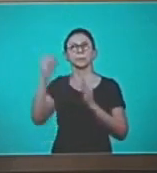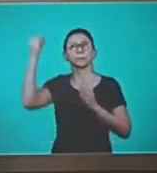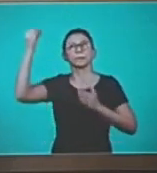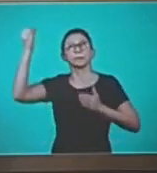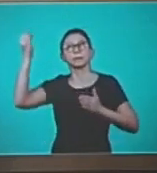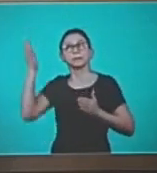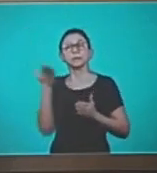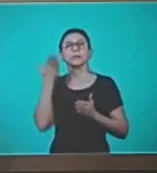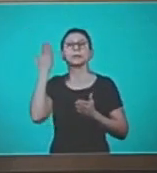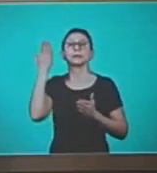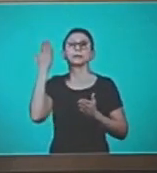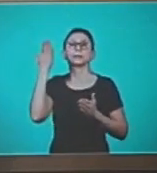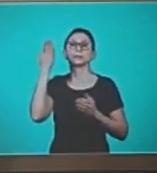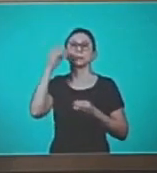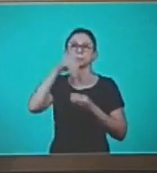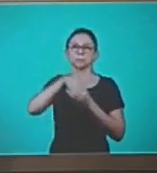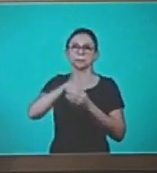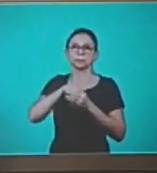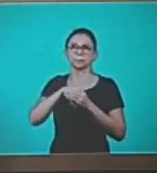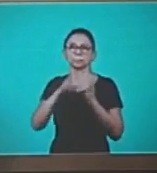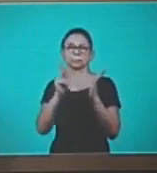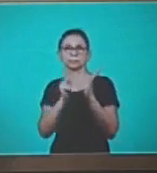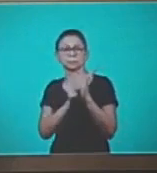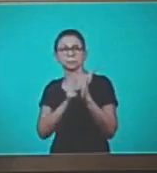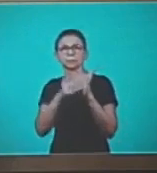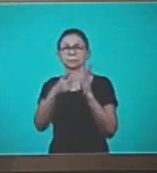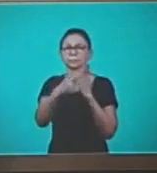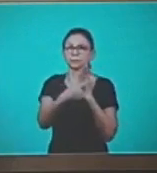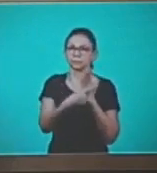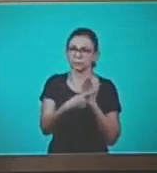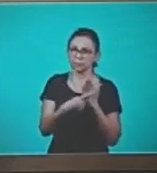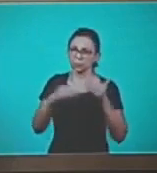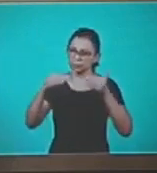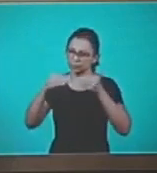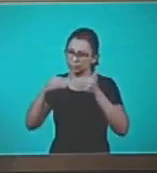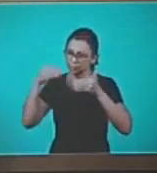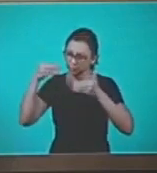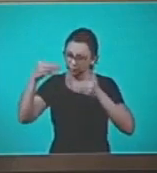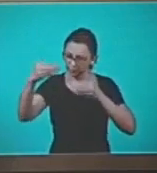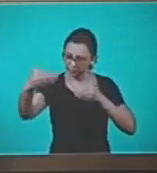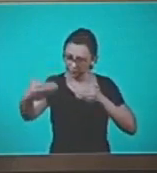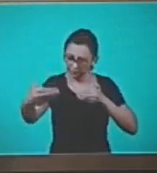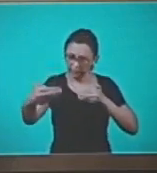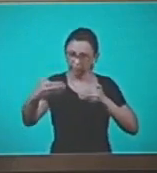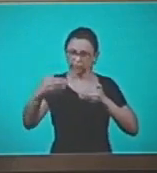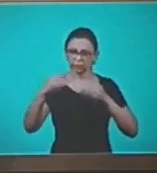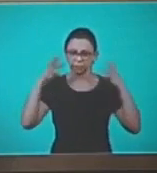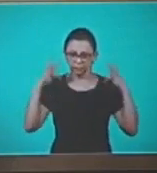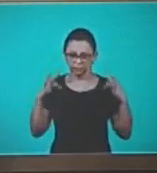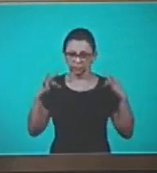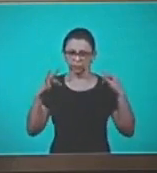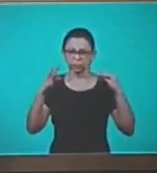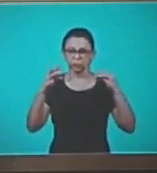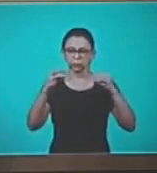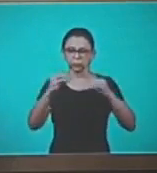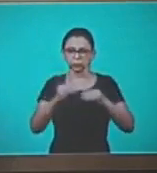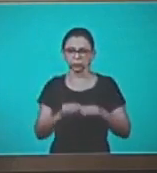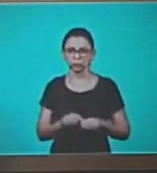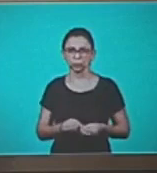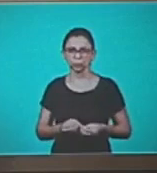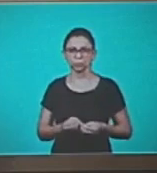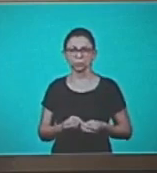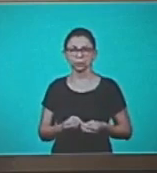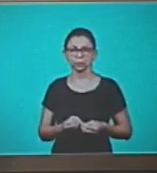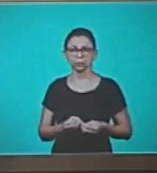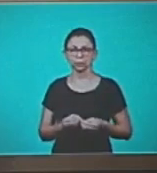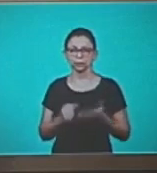is contained in the parable. Don't ever forget, from this moment forward, every time you